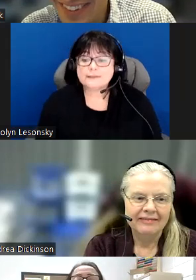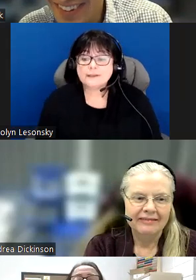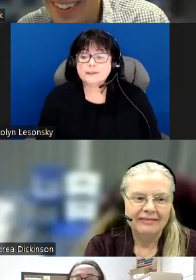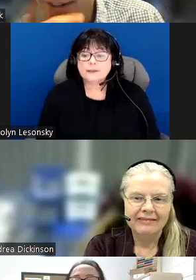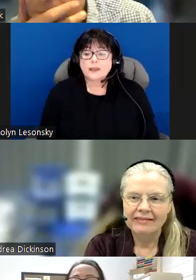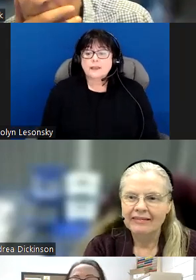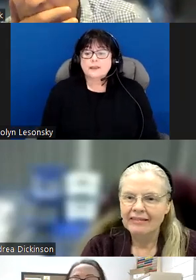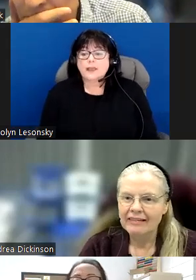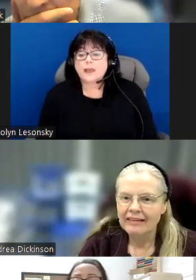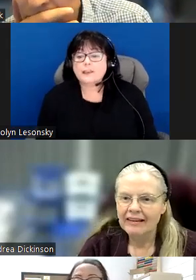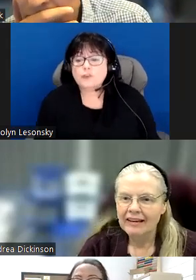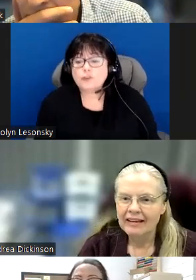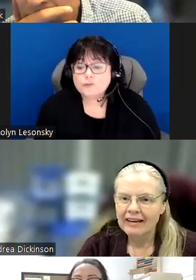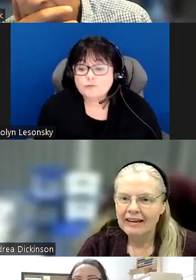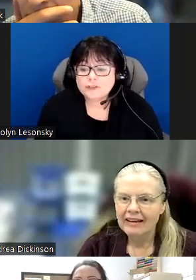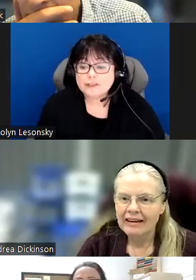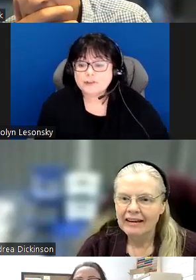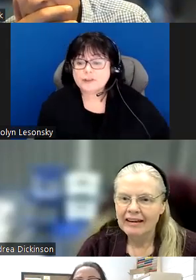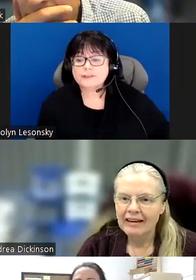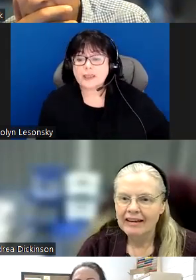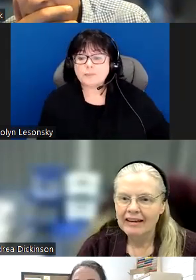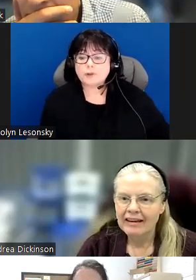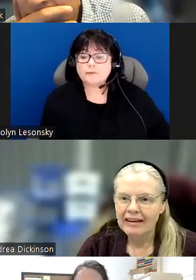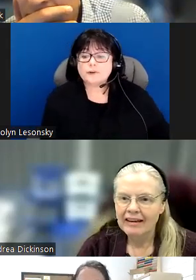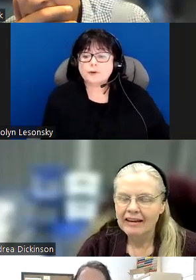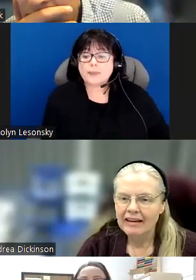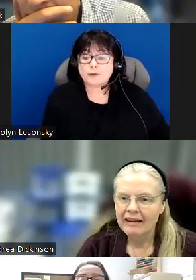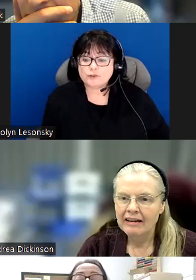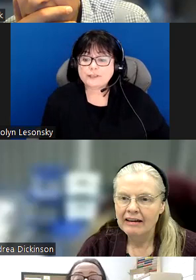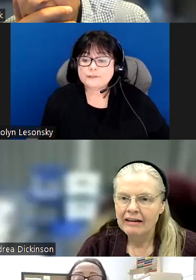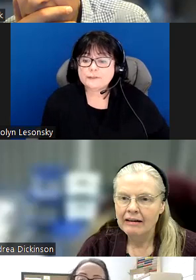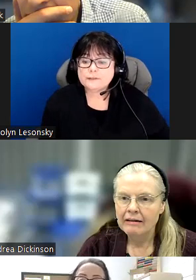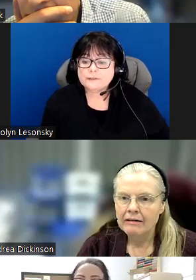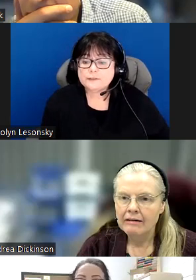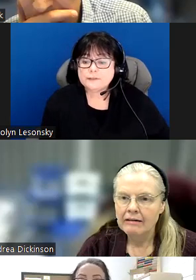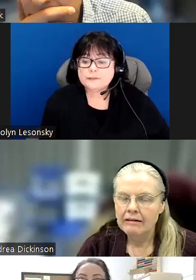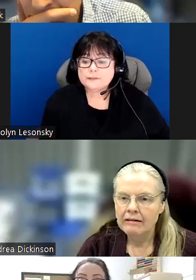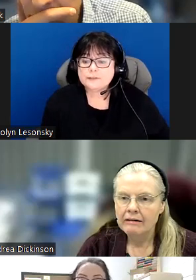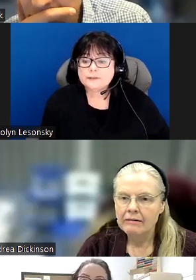Yes. You used a really good example for your boundaries.